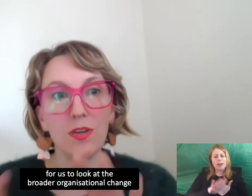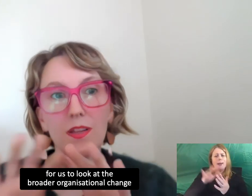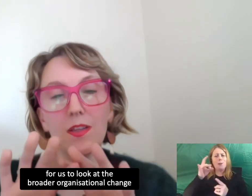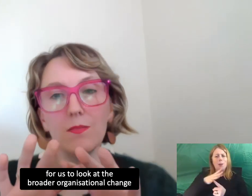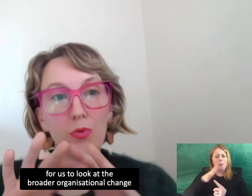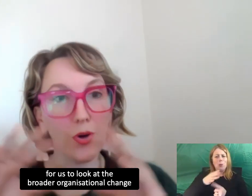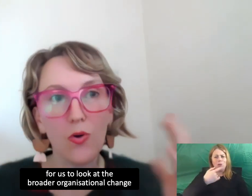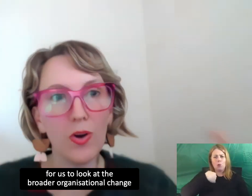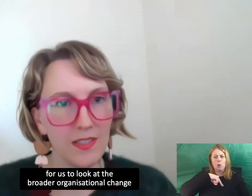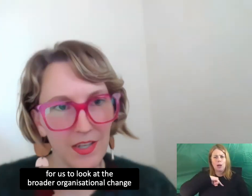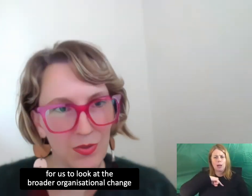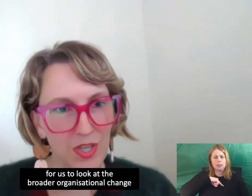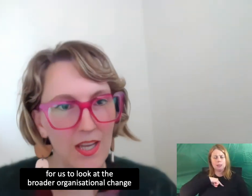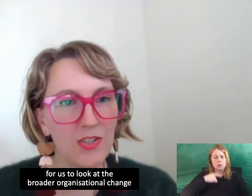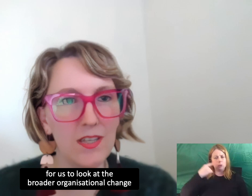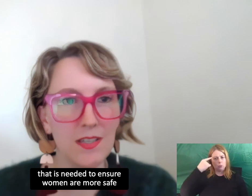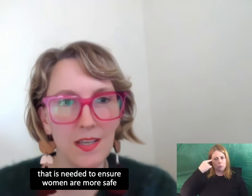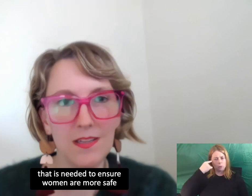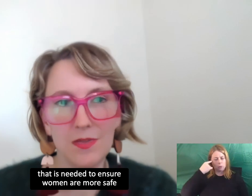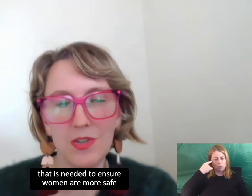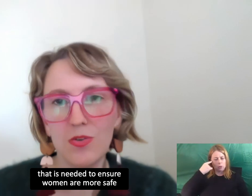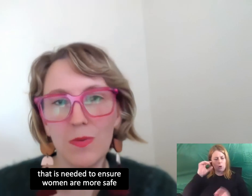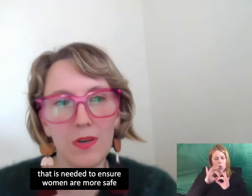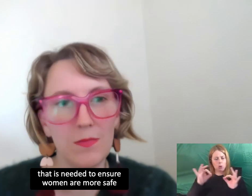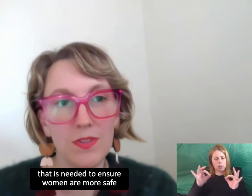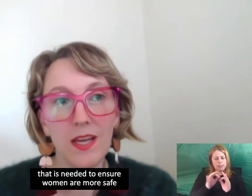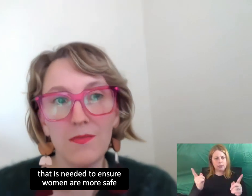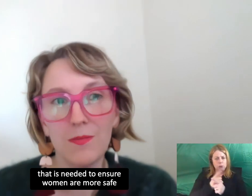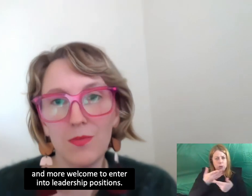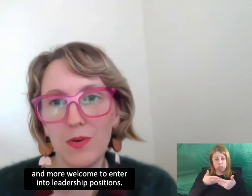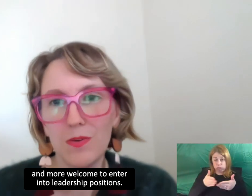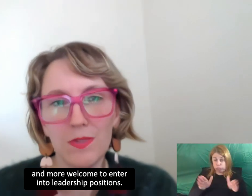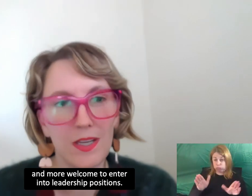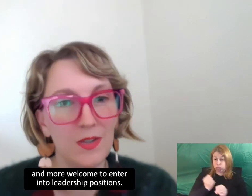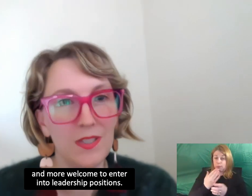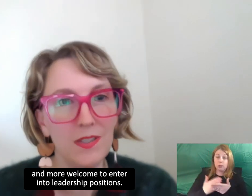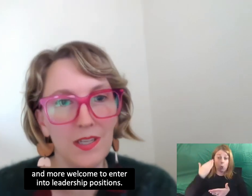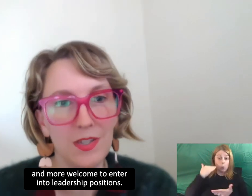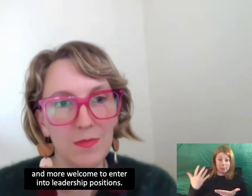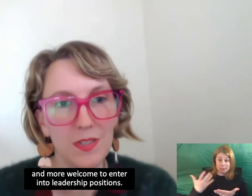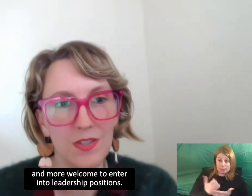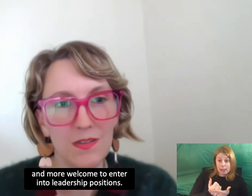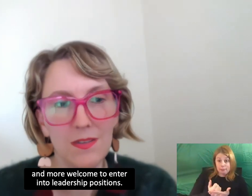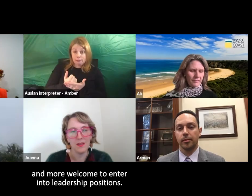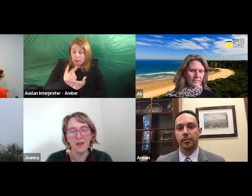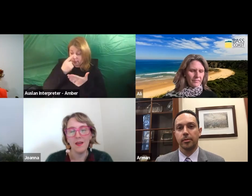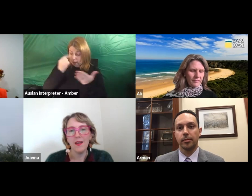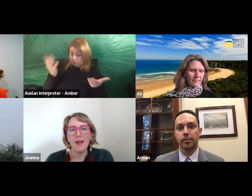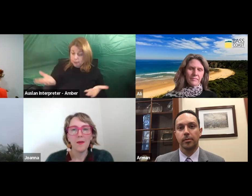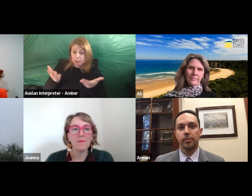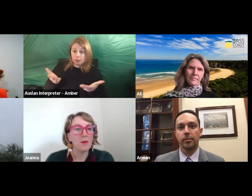for us to look at the broader organizational change that is needed to ensure women are more safe and more welcome to enter into leadership positions.